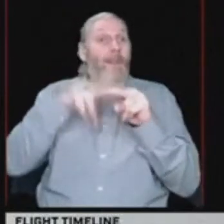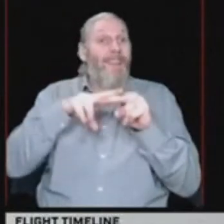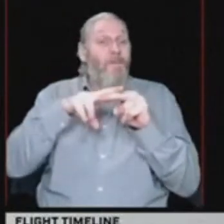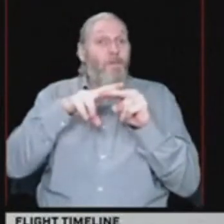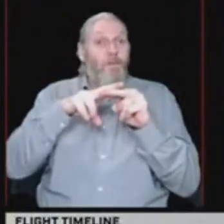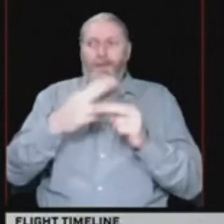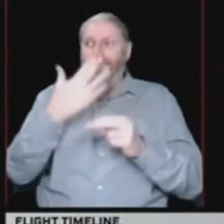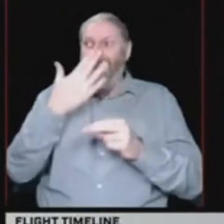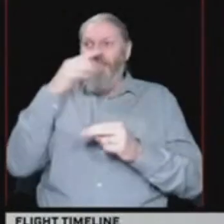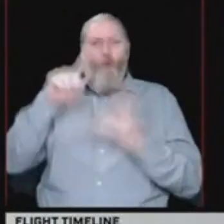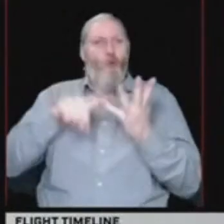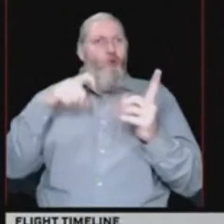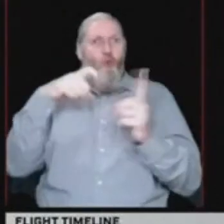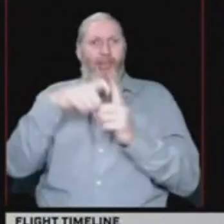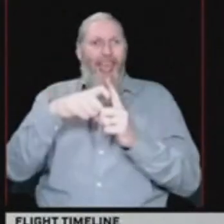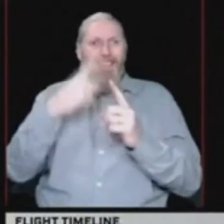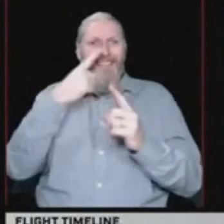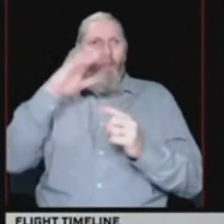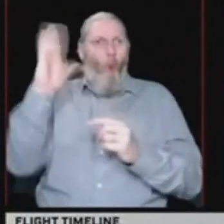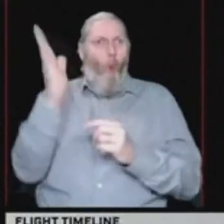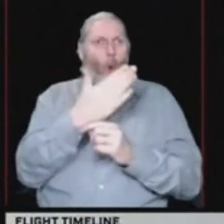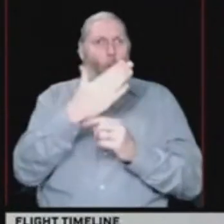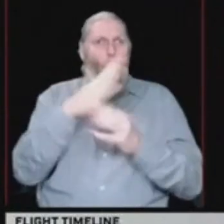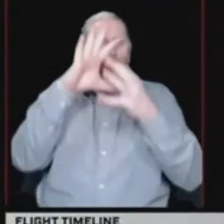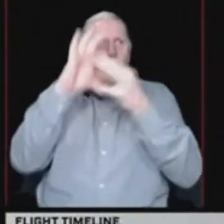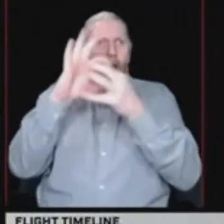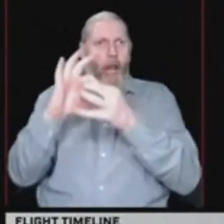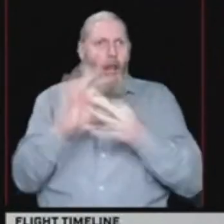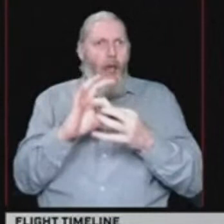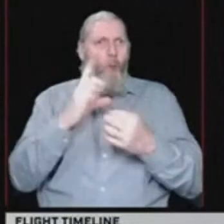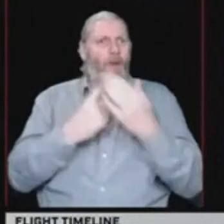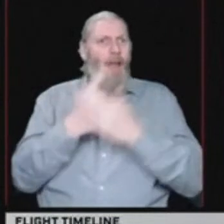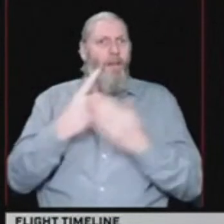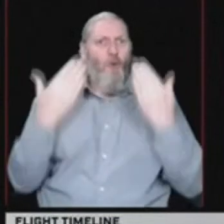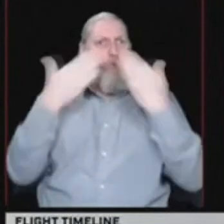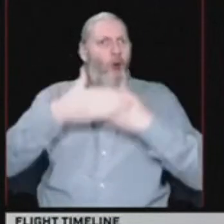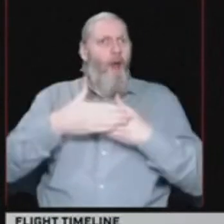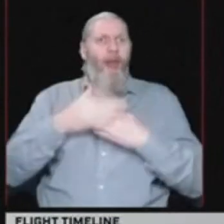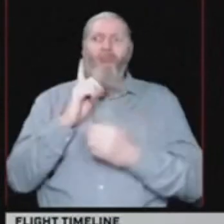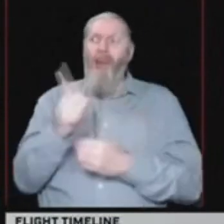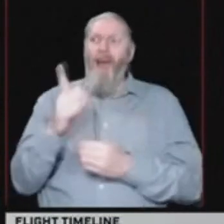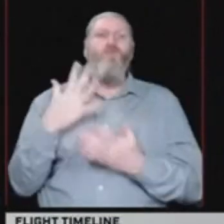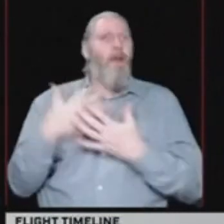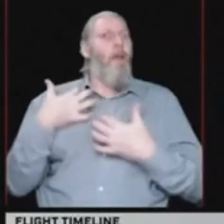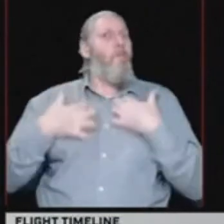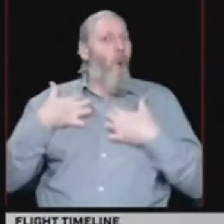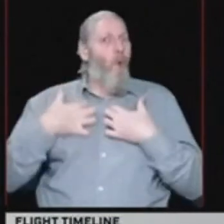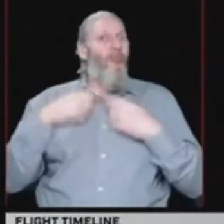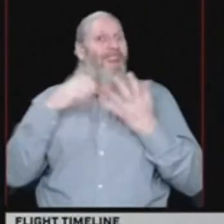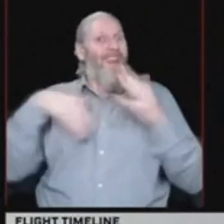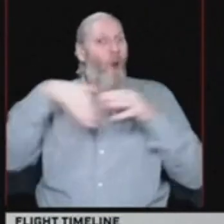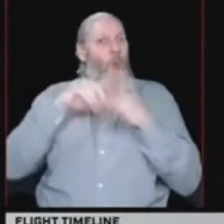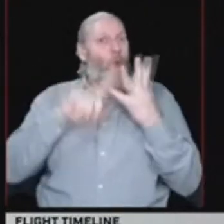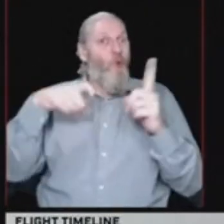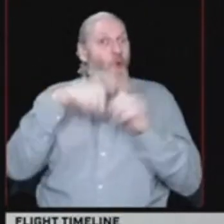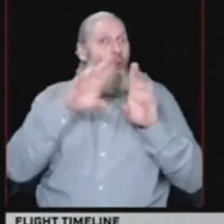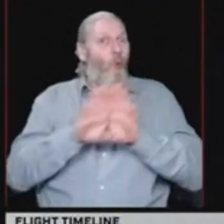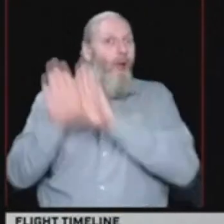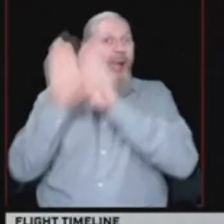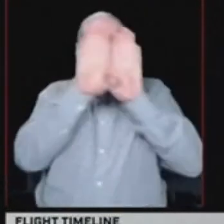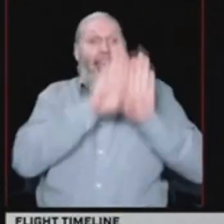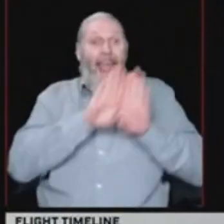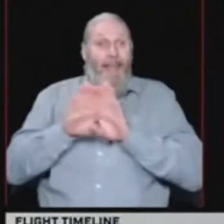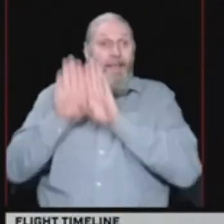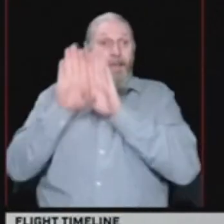Cornwall tonight. And that's incredibly, incredibly important and exciting. But as I mentioned before, not to take anything away from Virgin